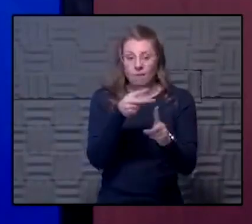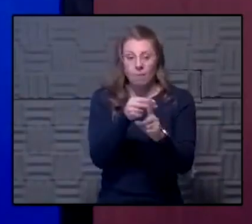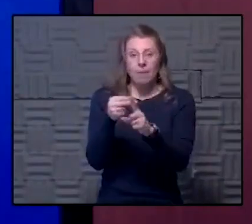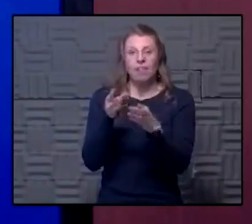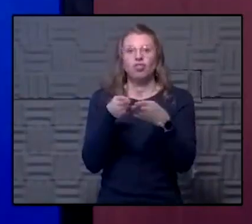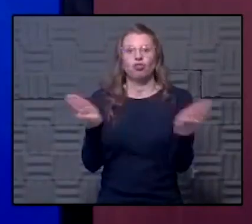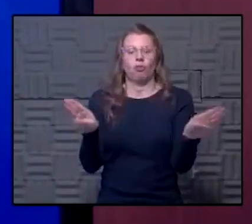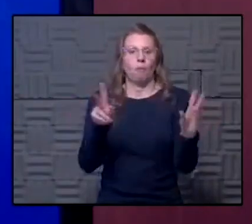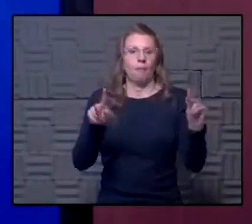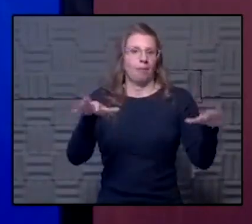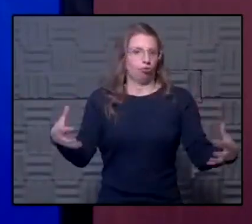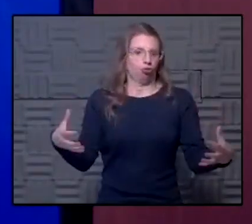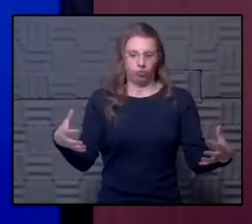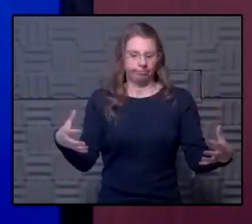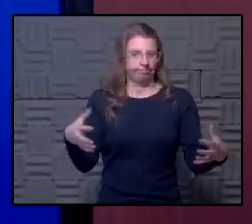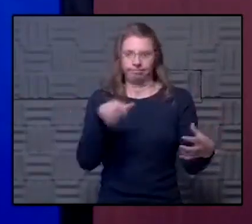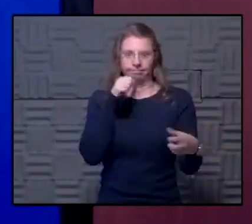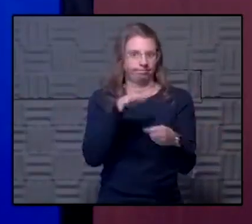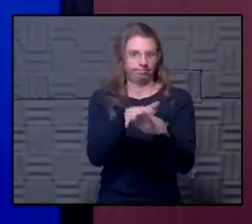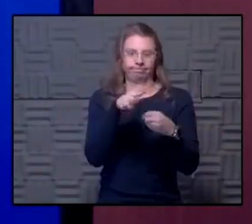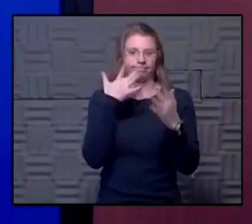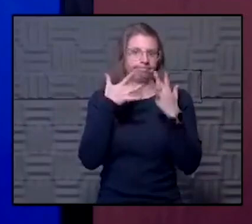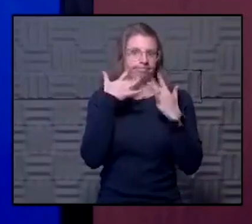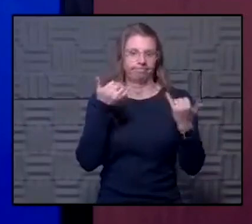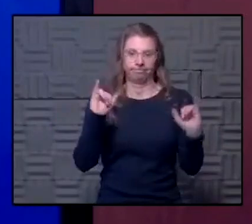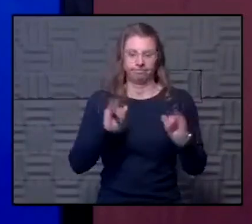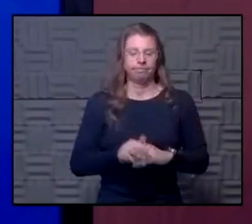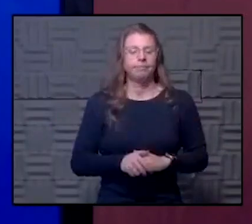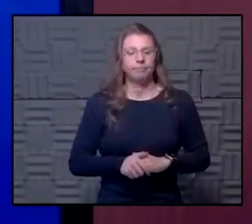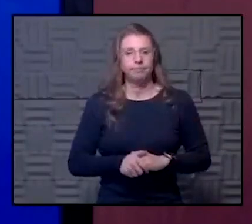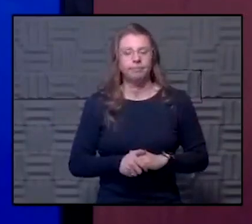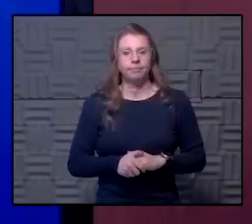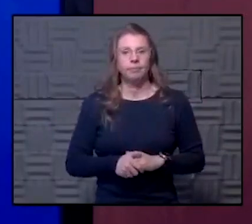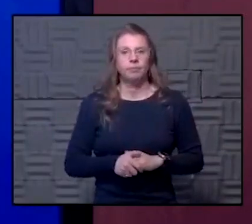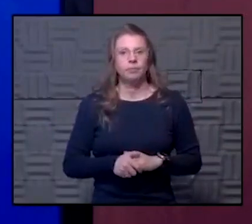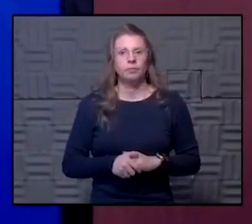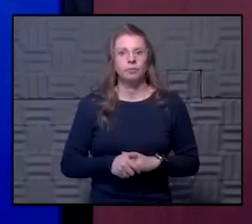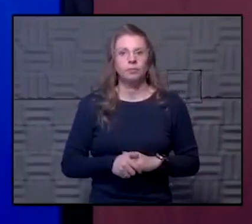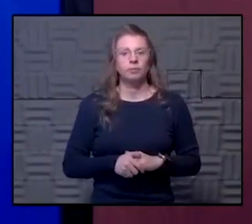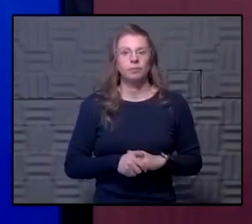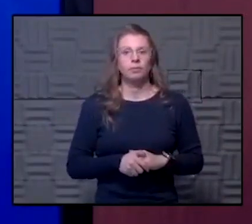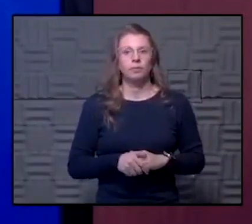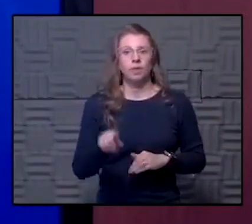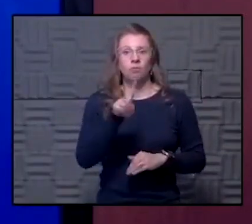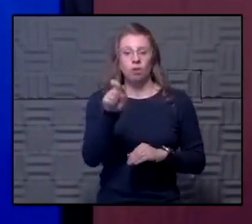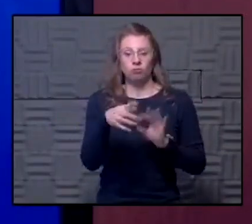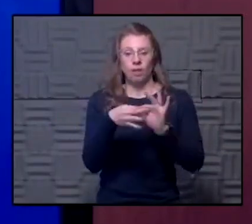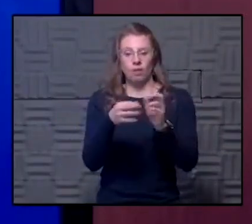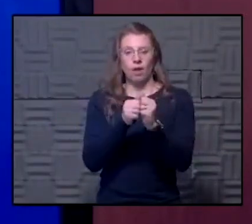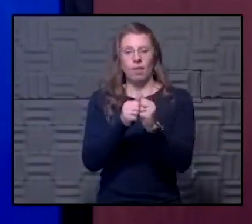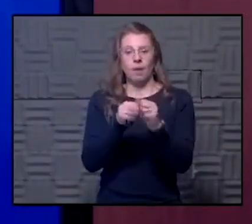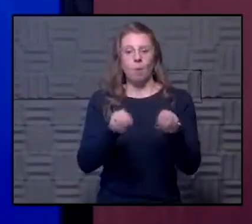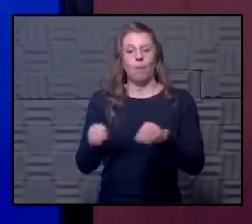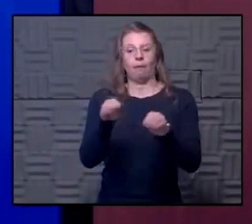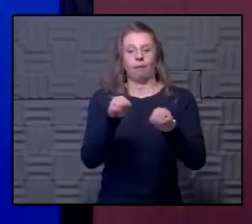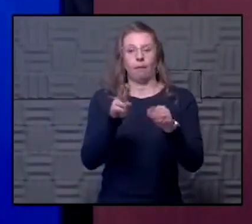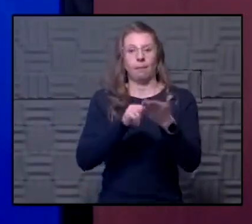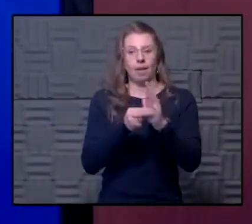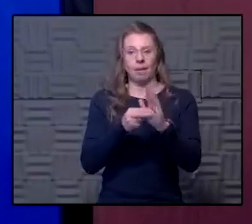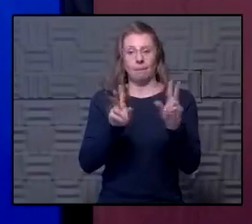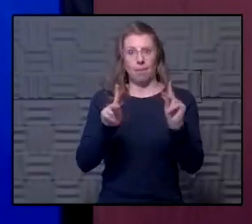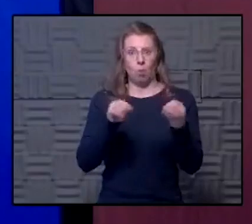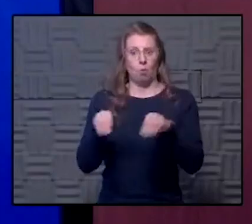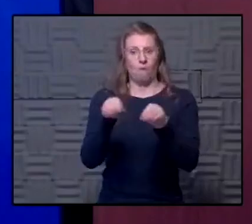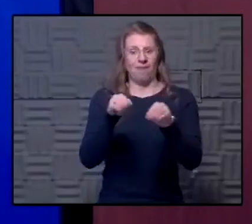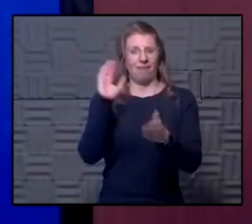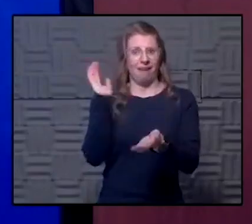general population to really have this degree of impact. So the questions about mobility, are people moving less? And the answer to